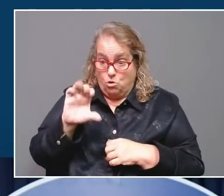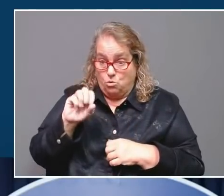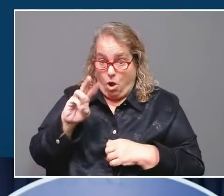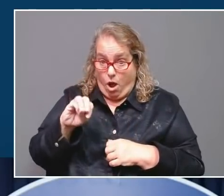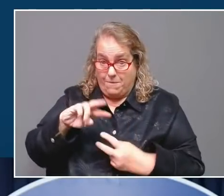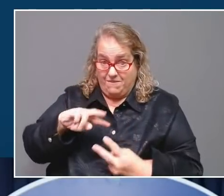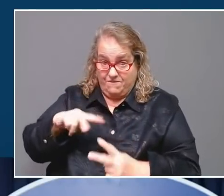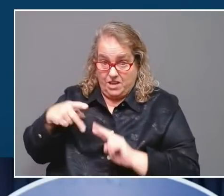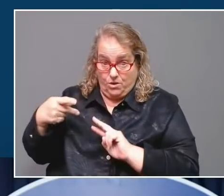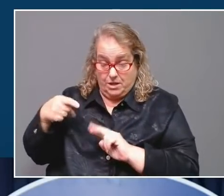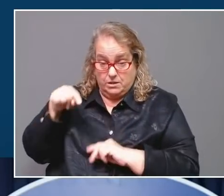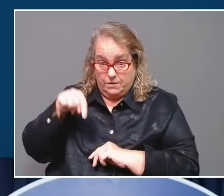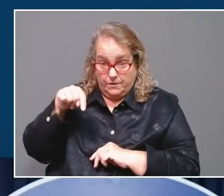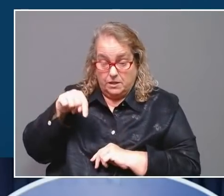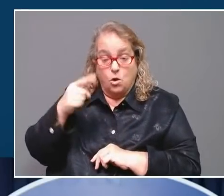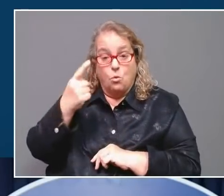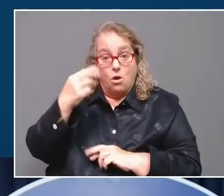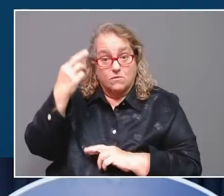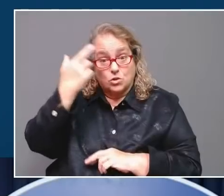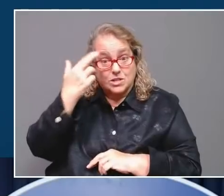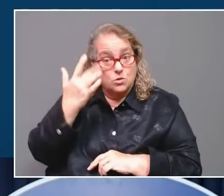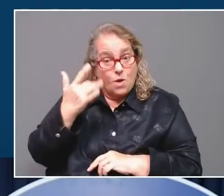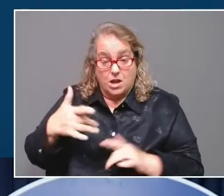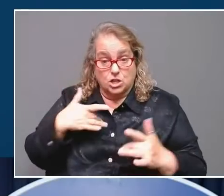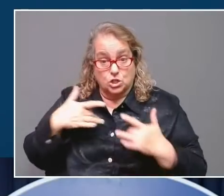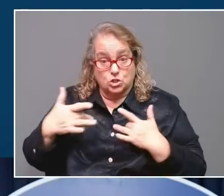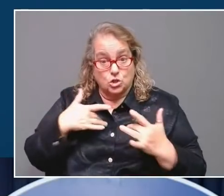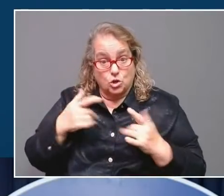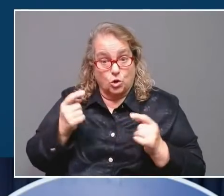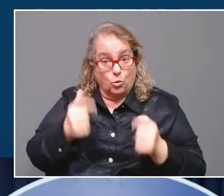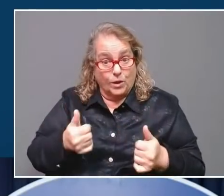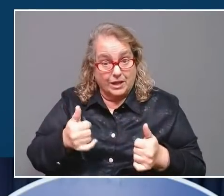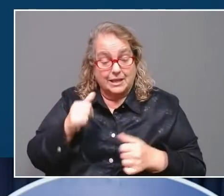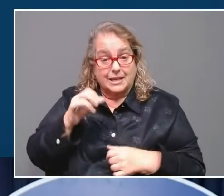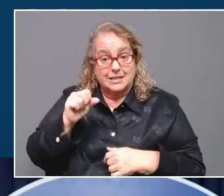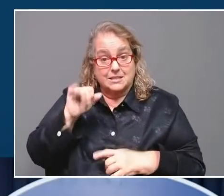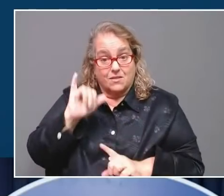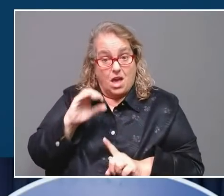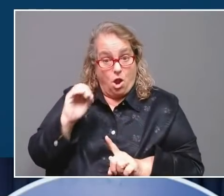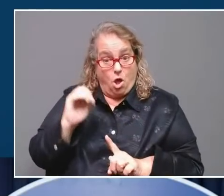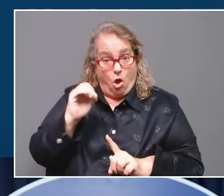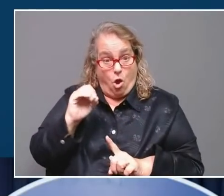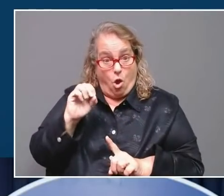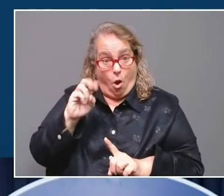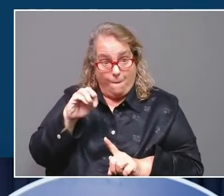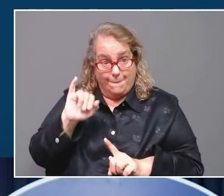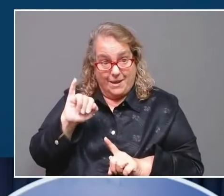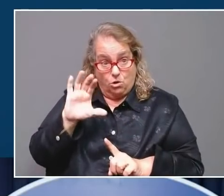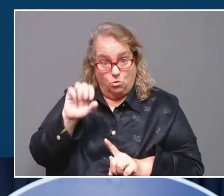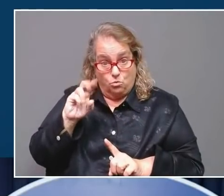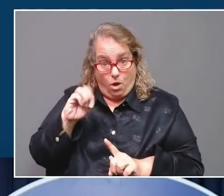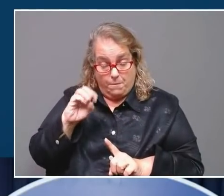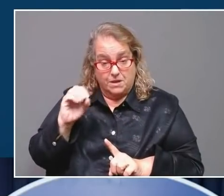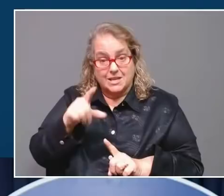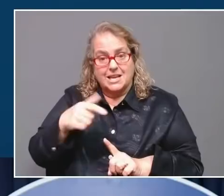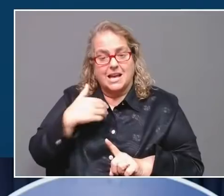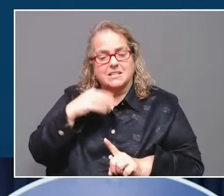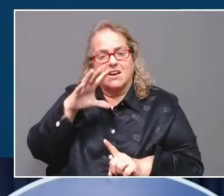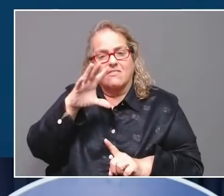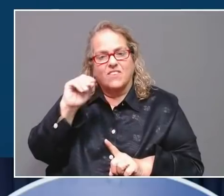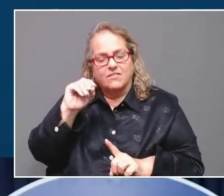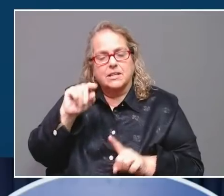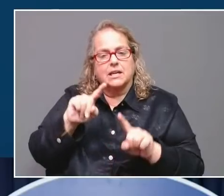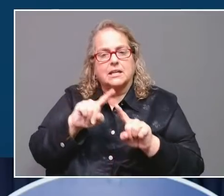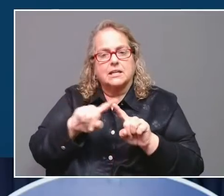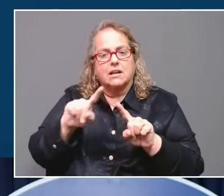reasons it was so concerning so quickly is that it has 50 or more different variations or mutations in its